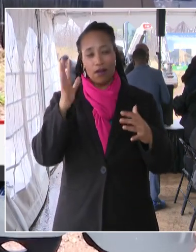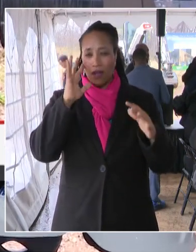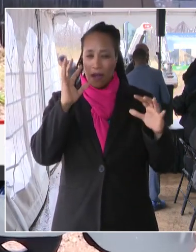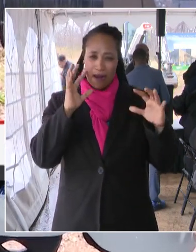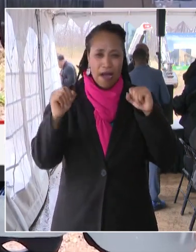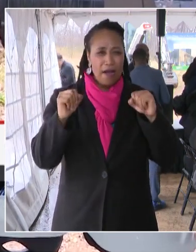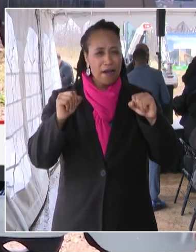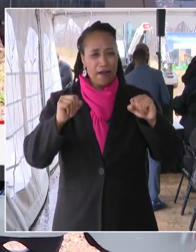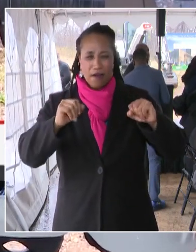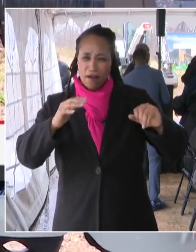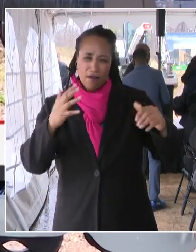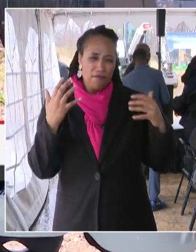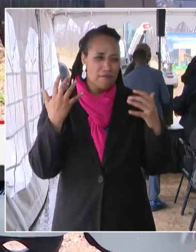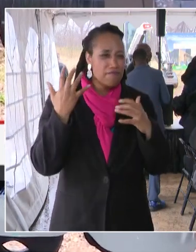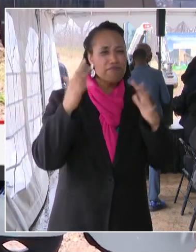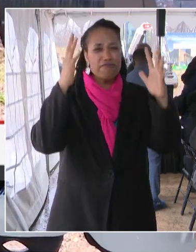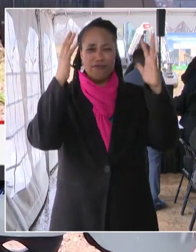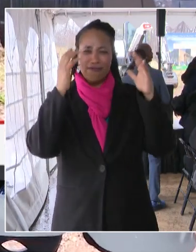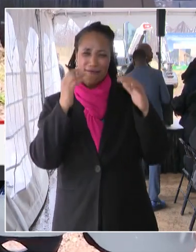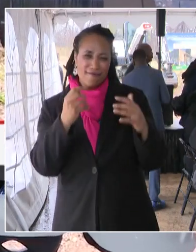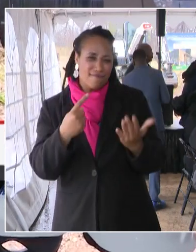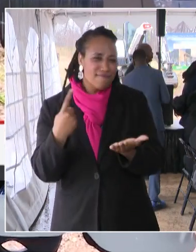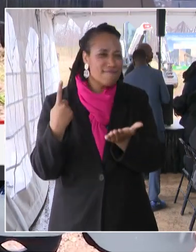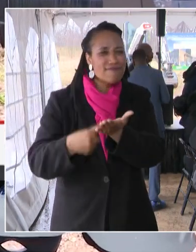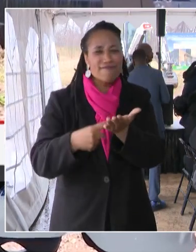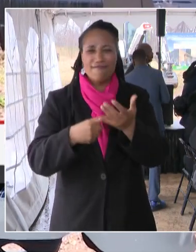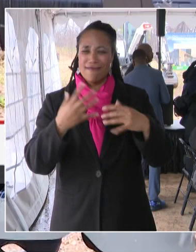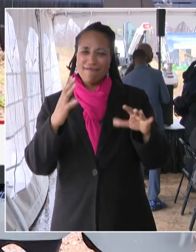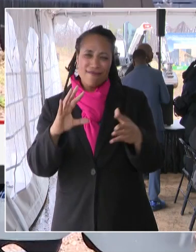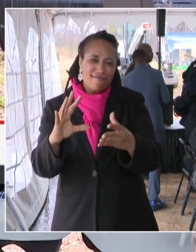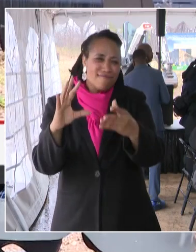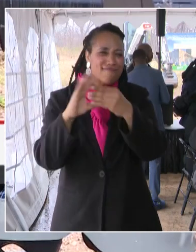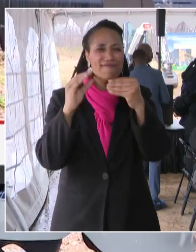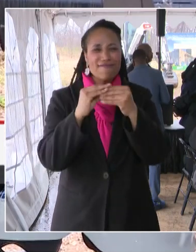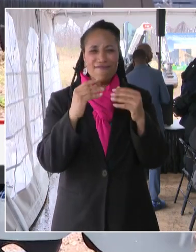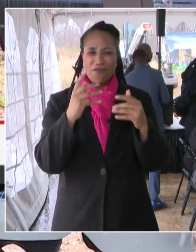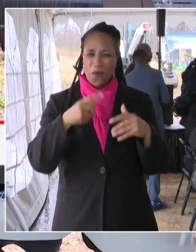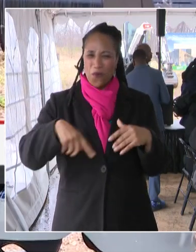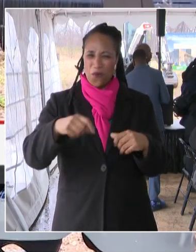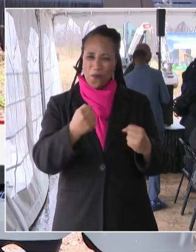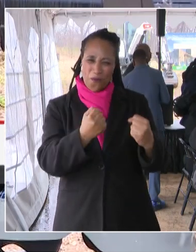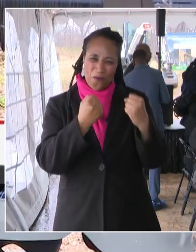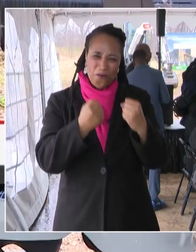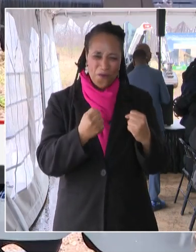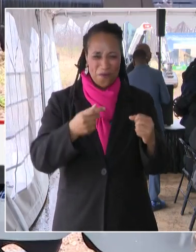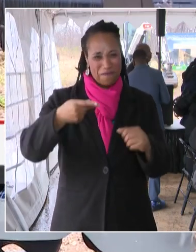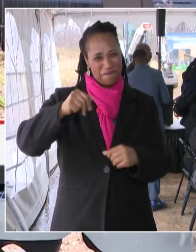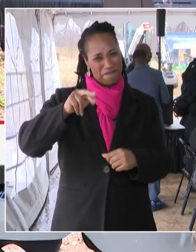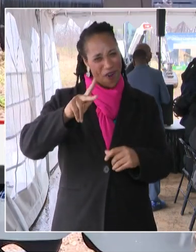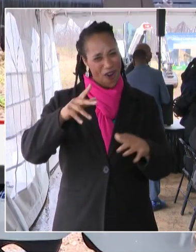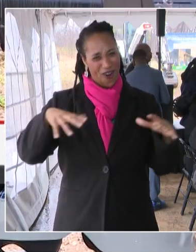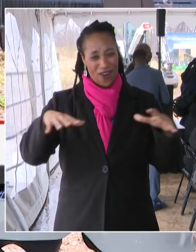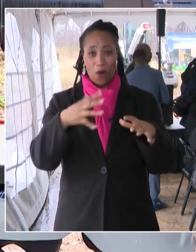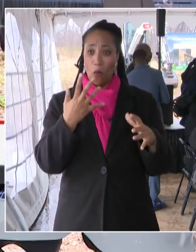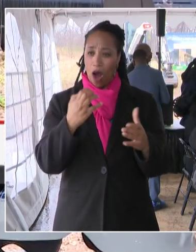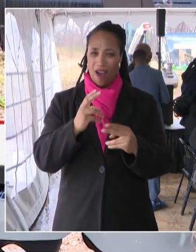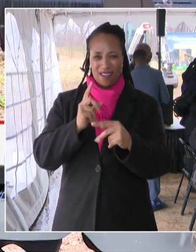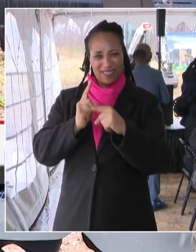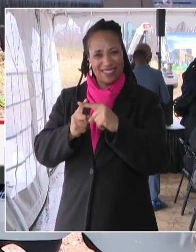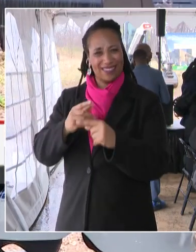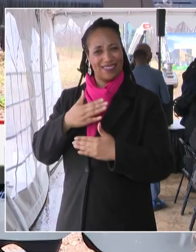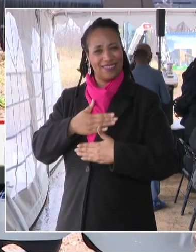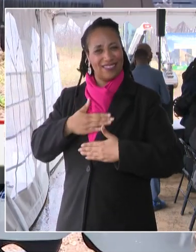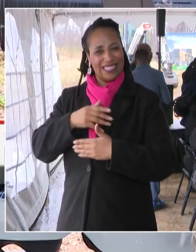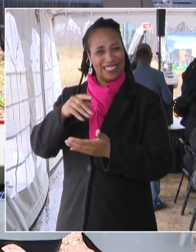up. Fort Lincoln testified. We wanted this park. We wanted this recreation center. We